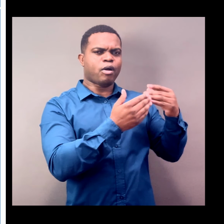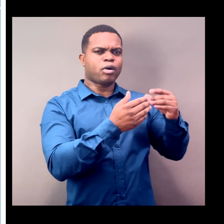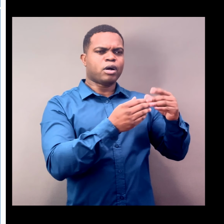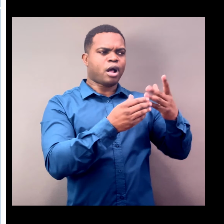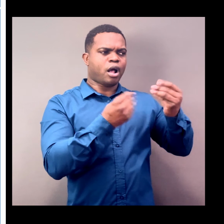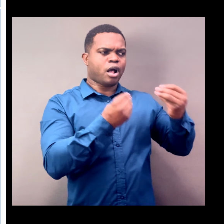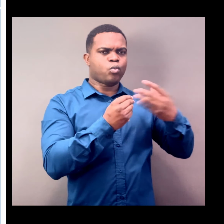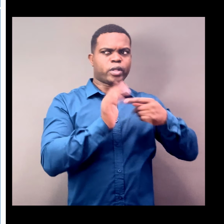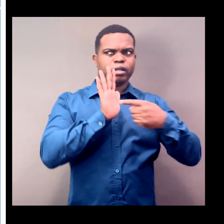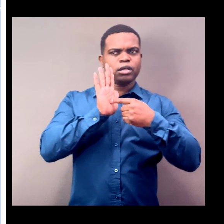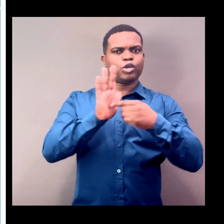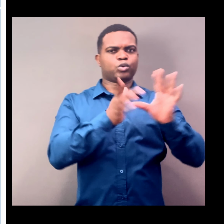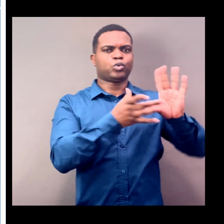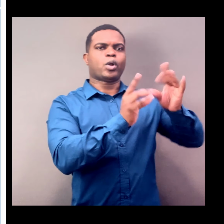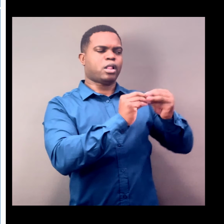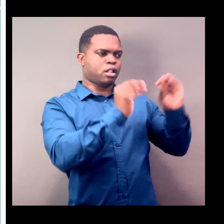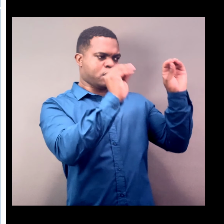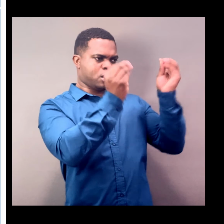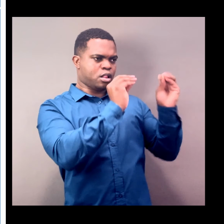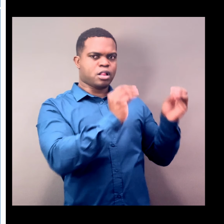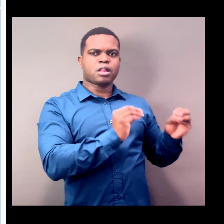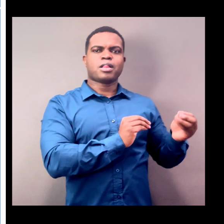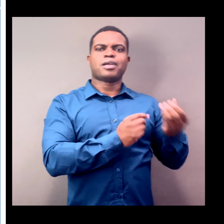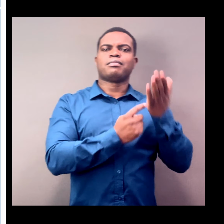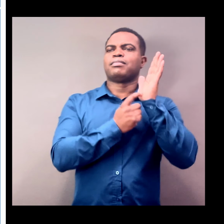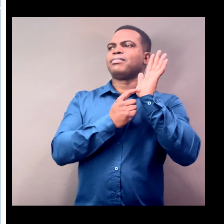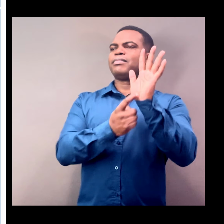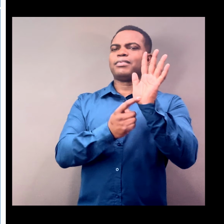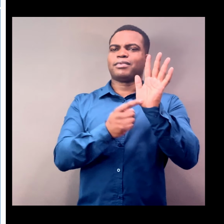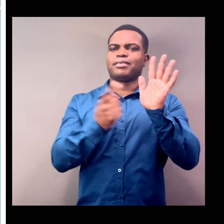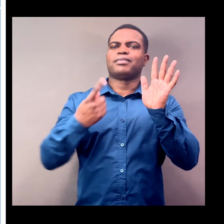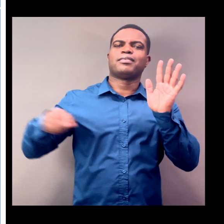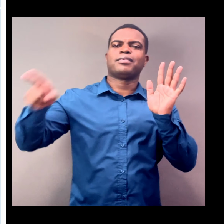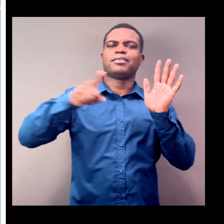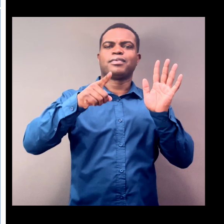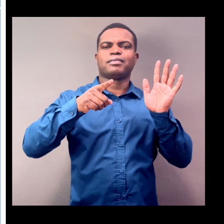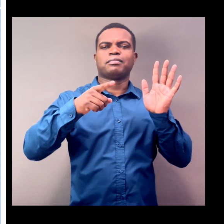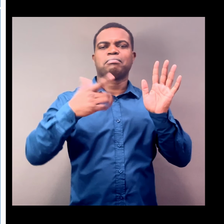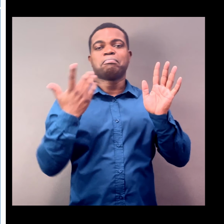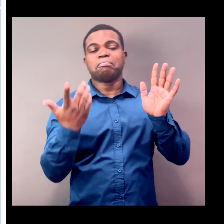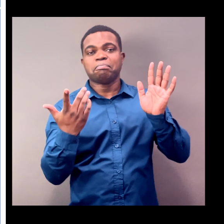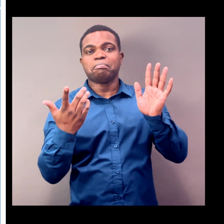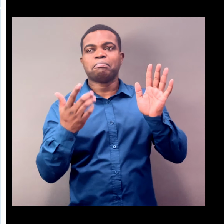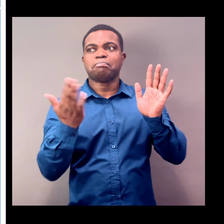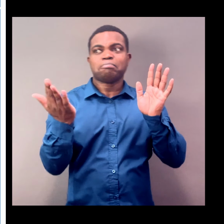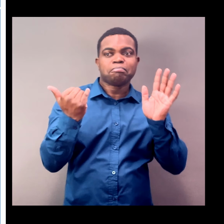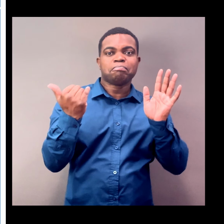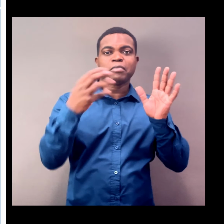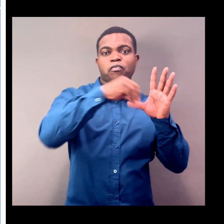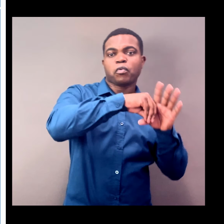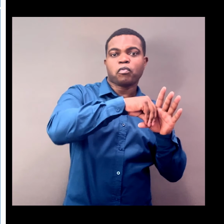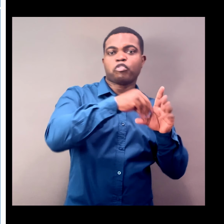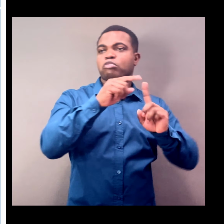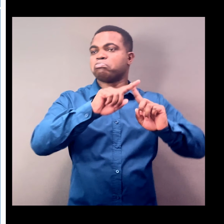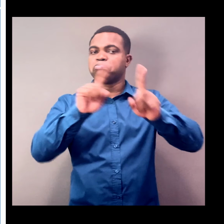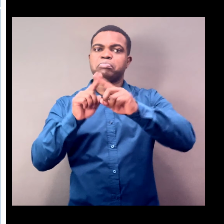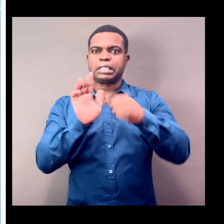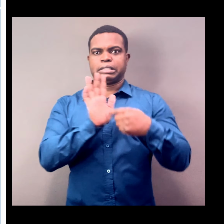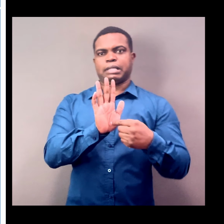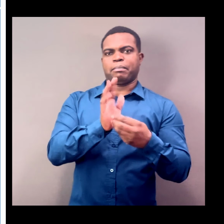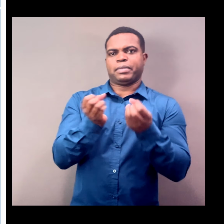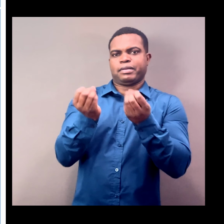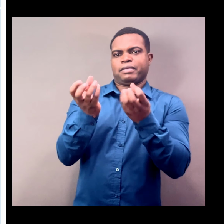public. Even though the three works towards letting the community get involved with whatever they are doing.